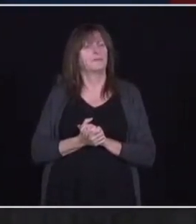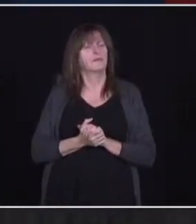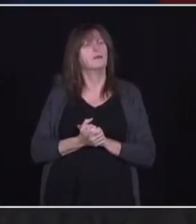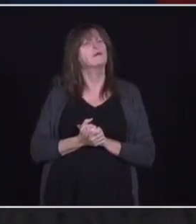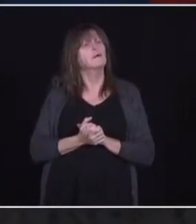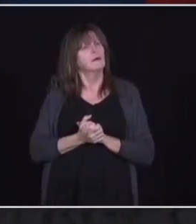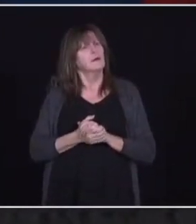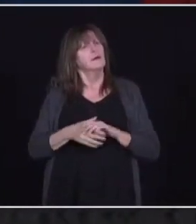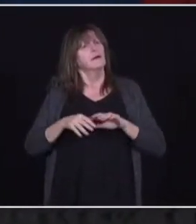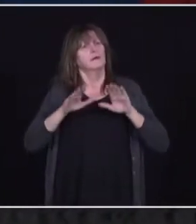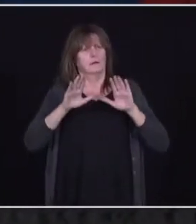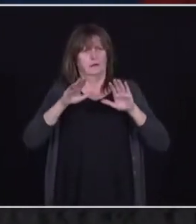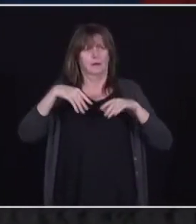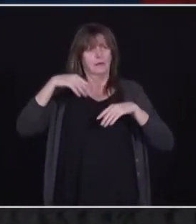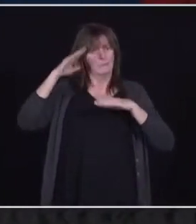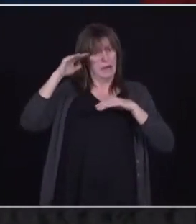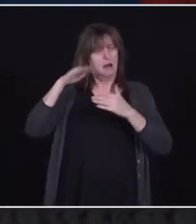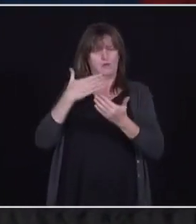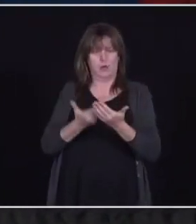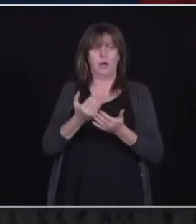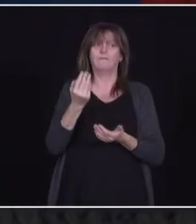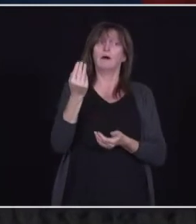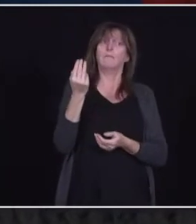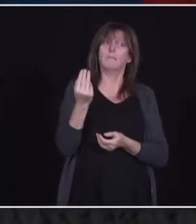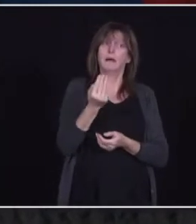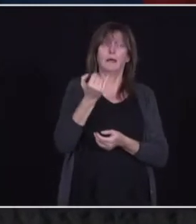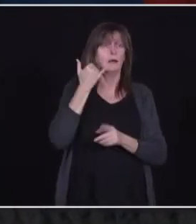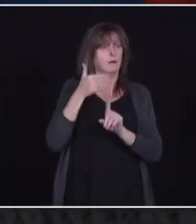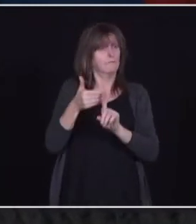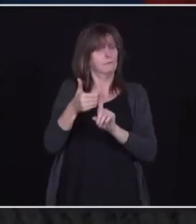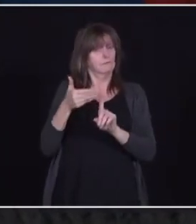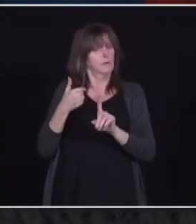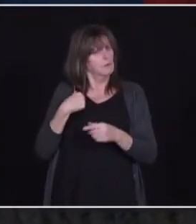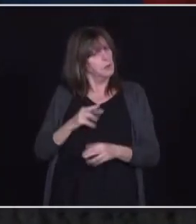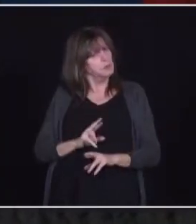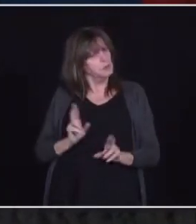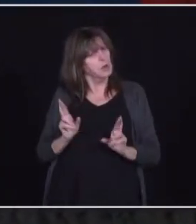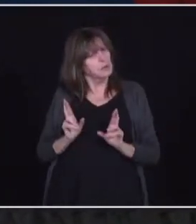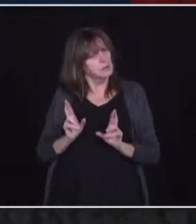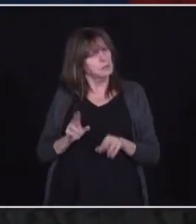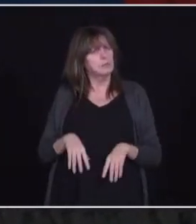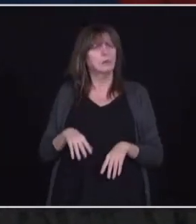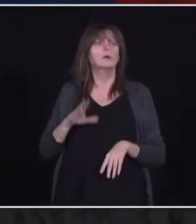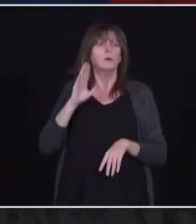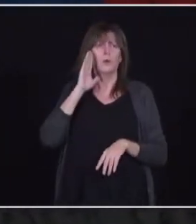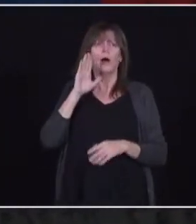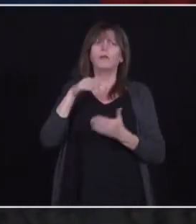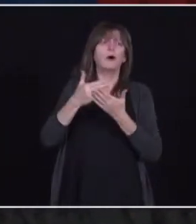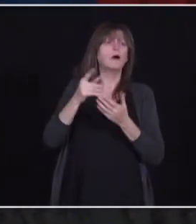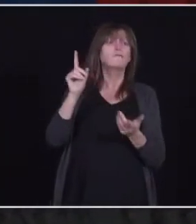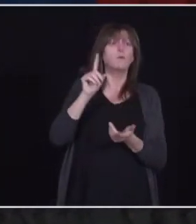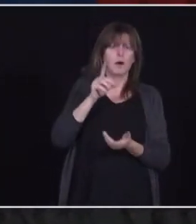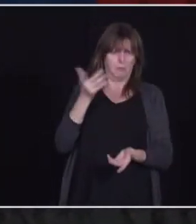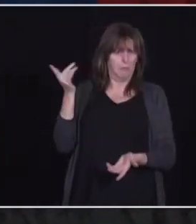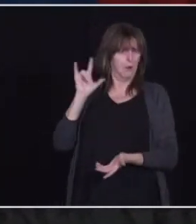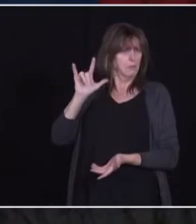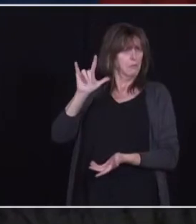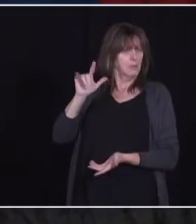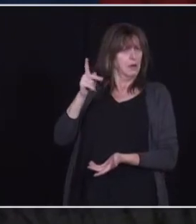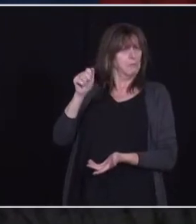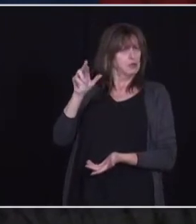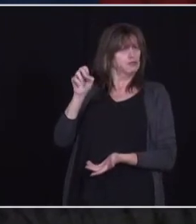earlier, we are going to be prepared to pick them up. They are going to arrive at Pearson. We have thought about them moving through the United States from